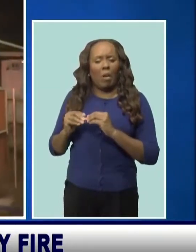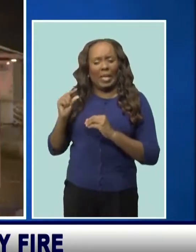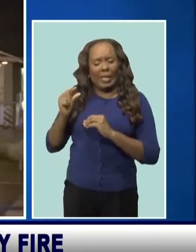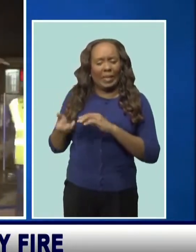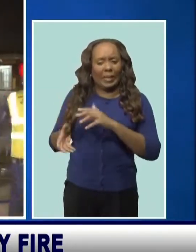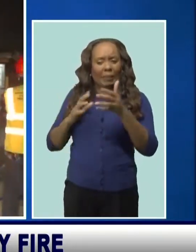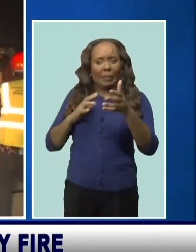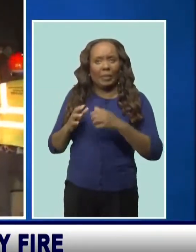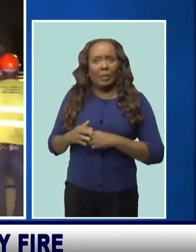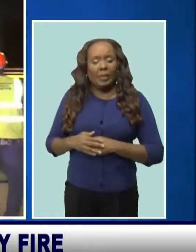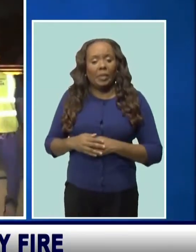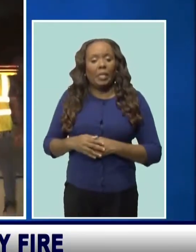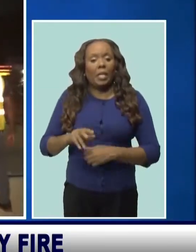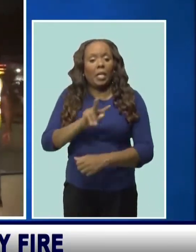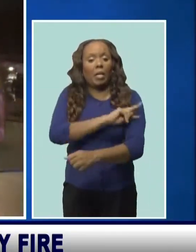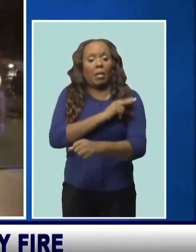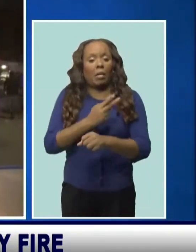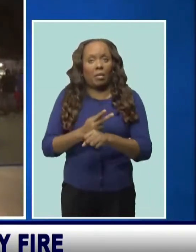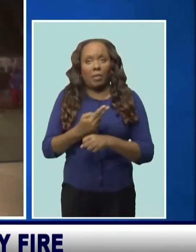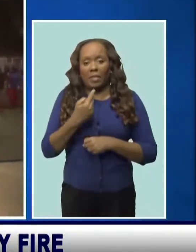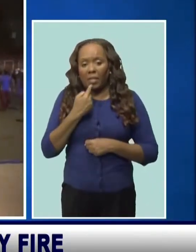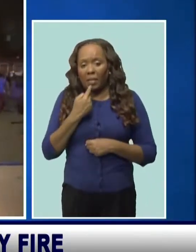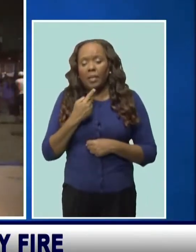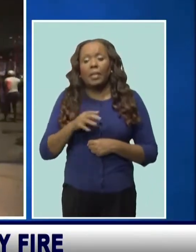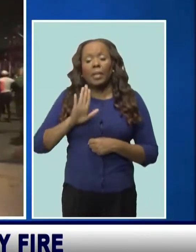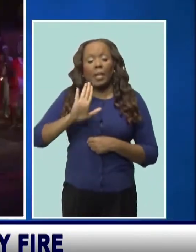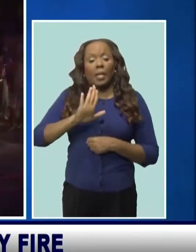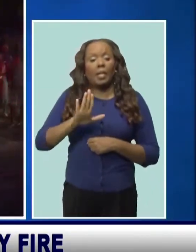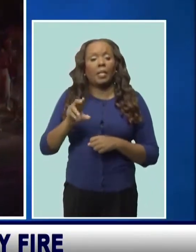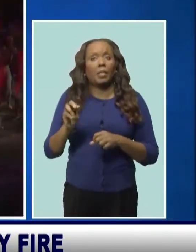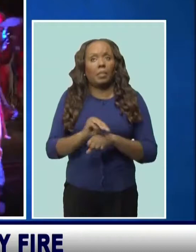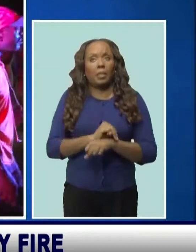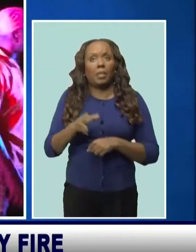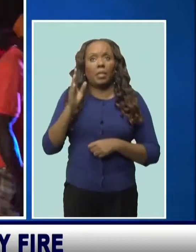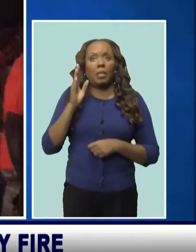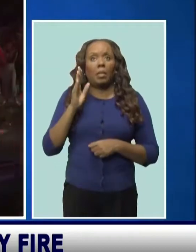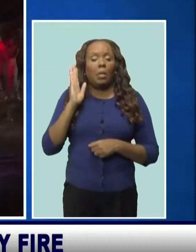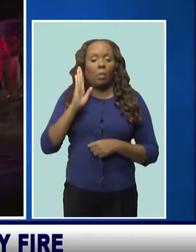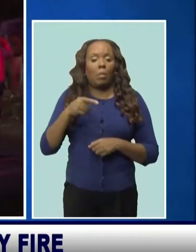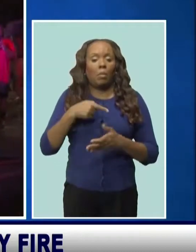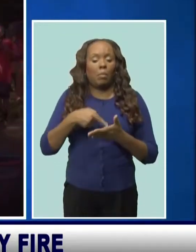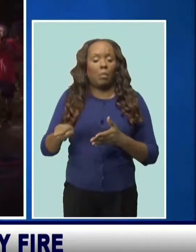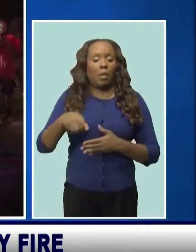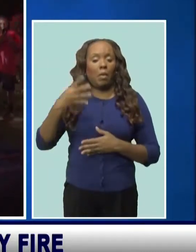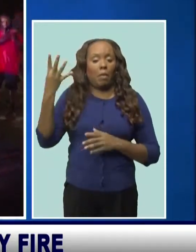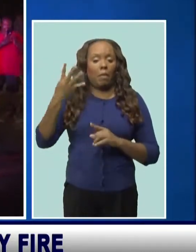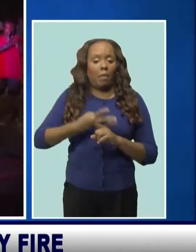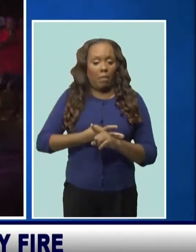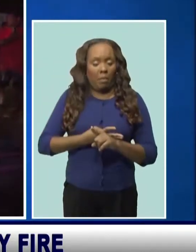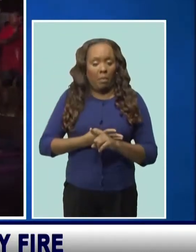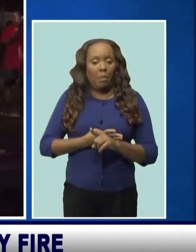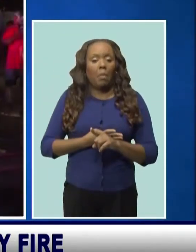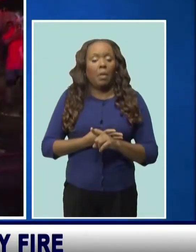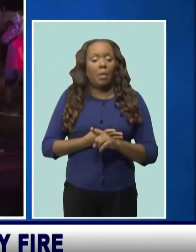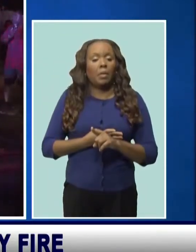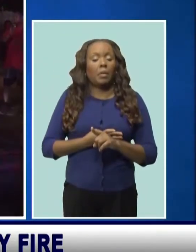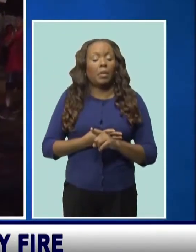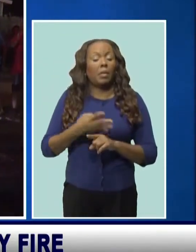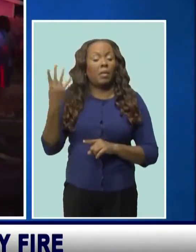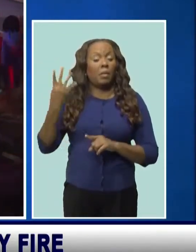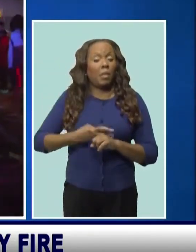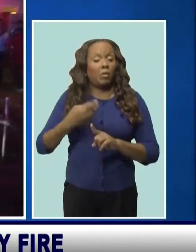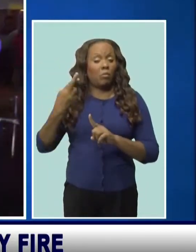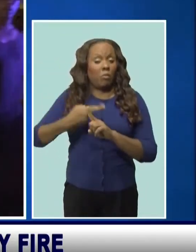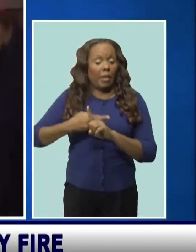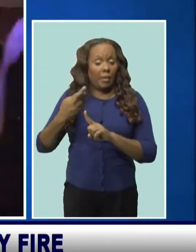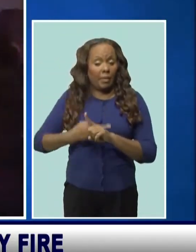Affairs, Kirk Humphrey, says his ministry is committed to pay 4 months' rent up front to those who agree to provide housing